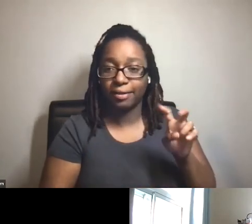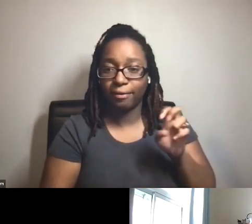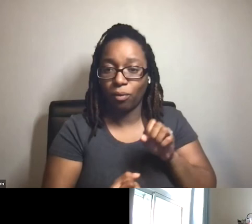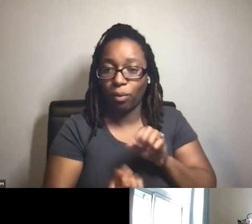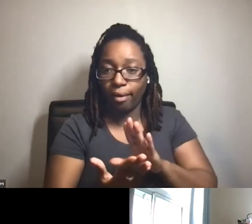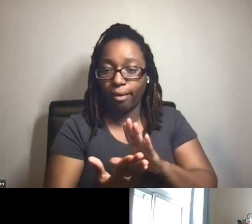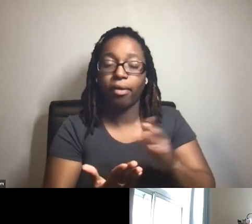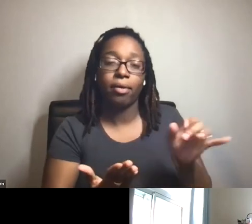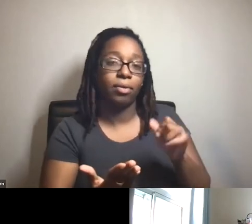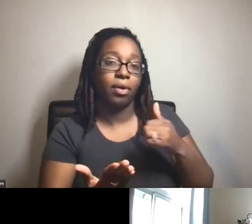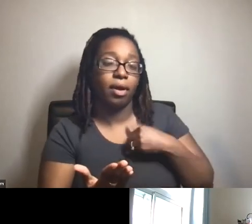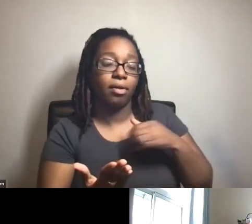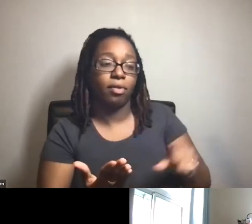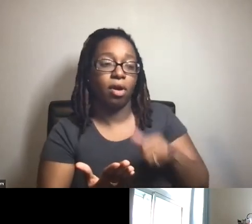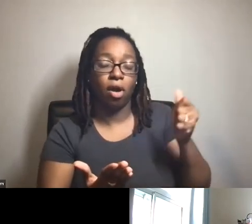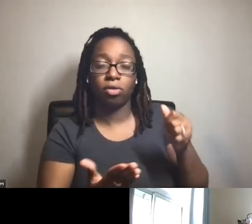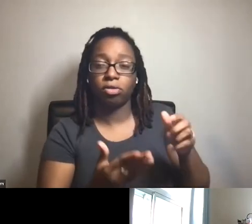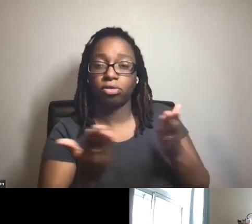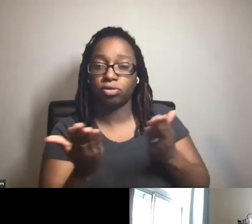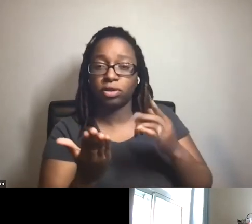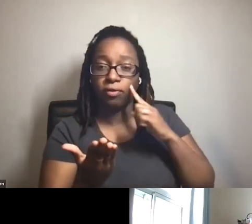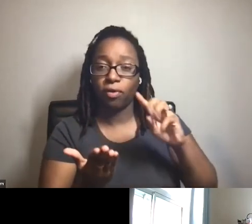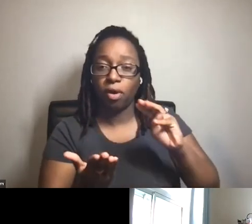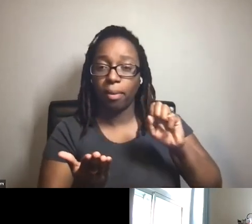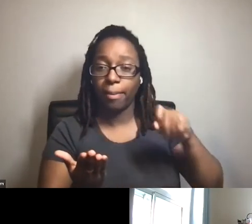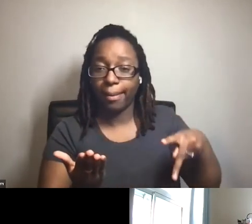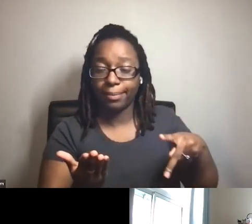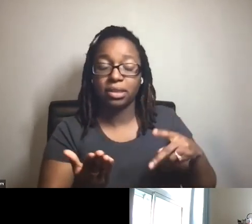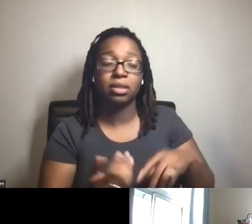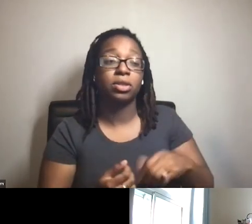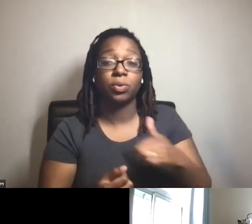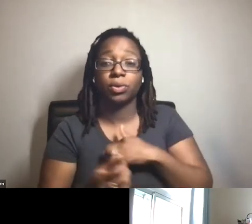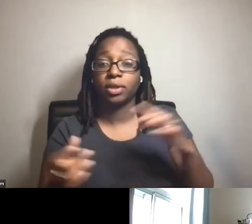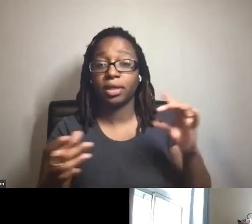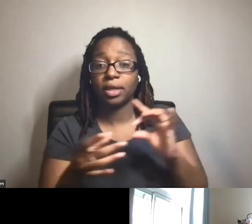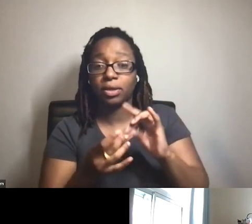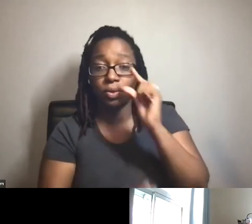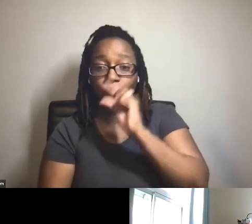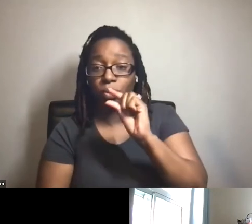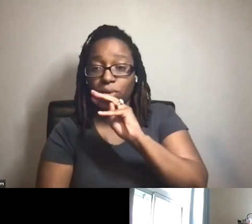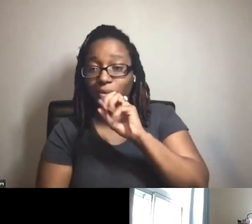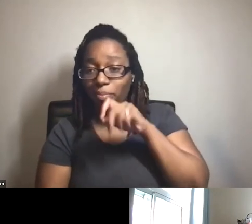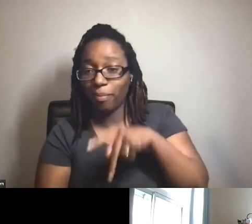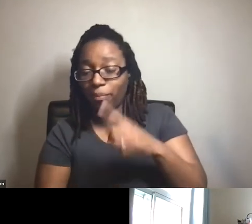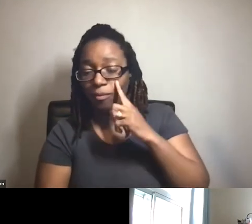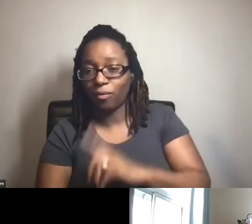for maps. So for maps, we're connecting to both Google Maps in order to get additional information